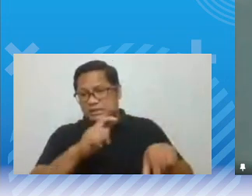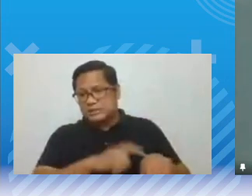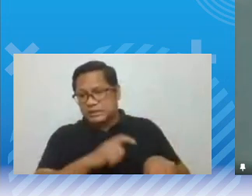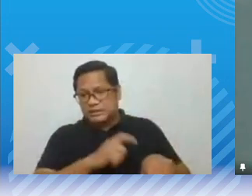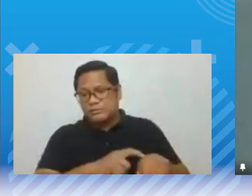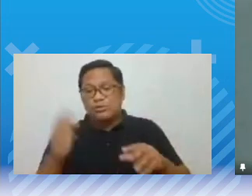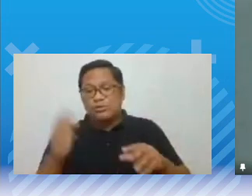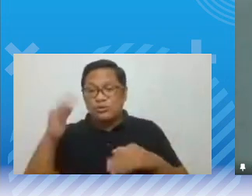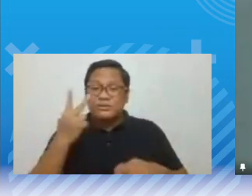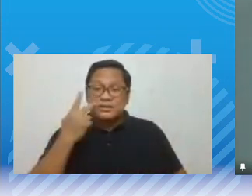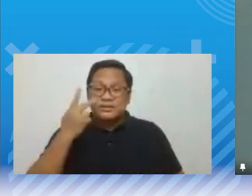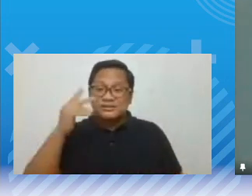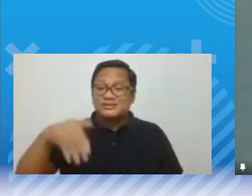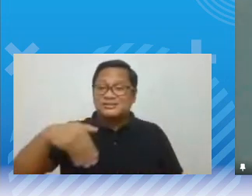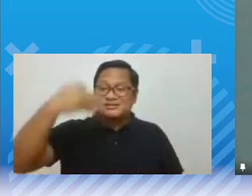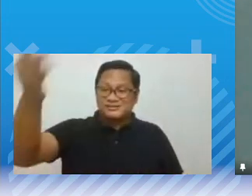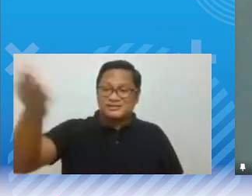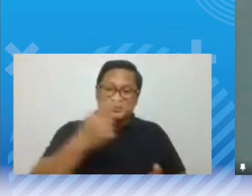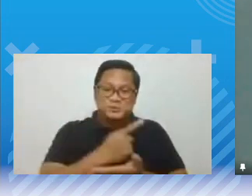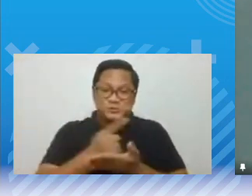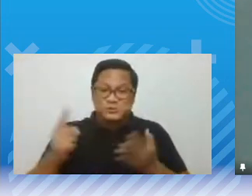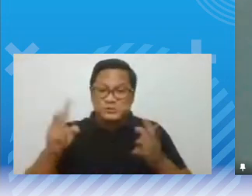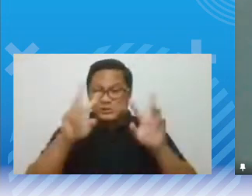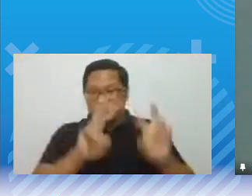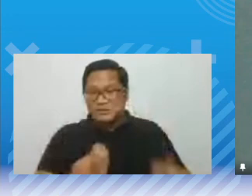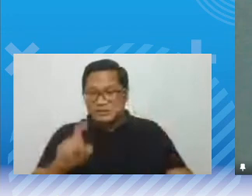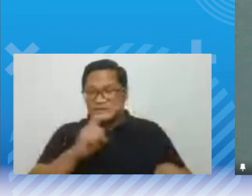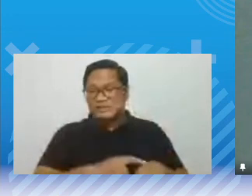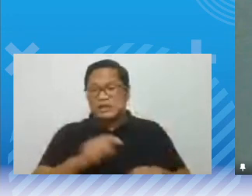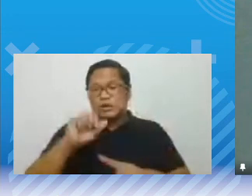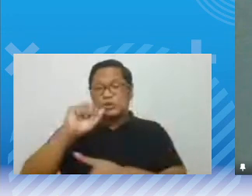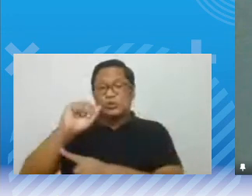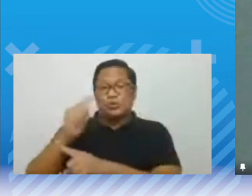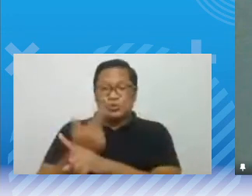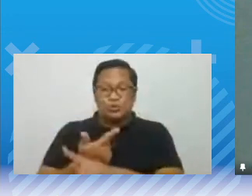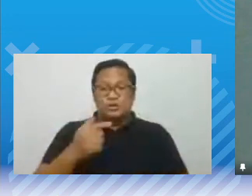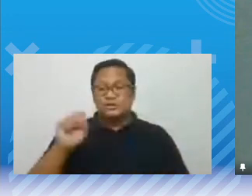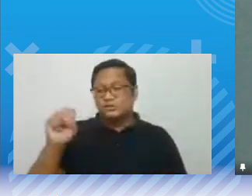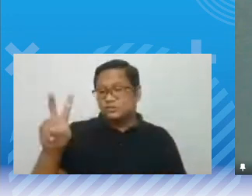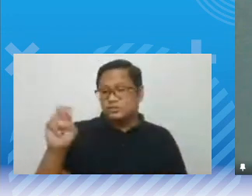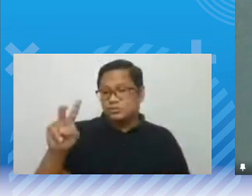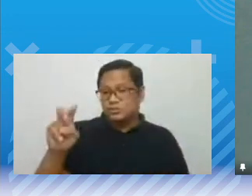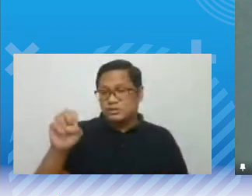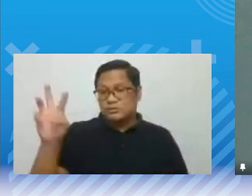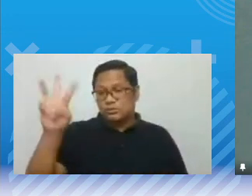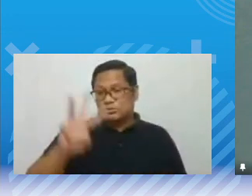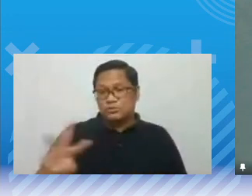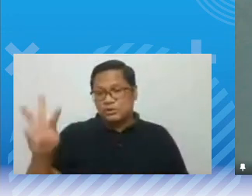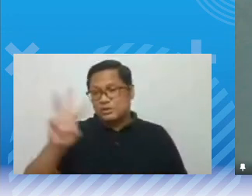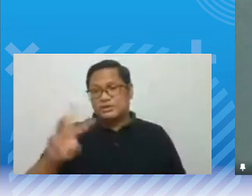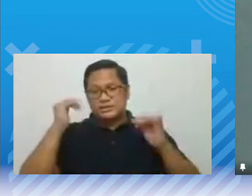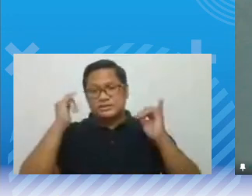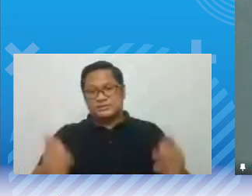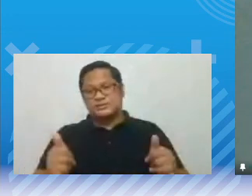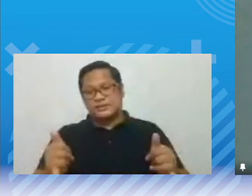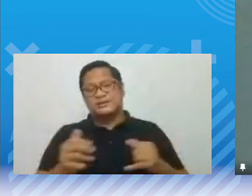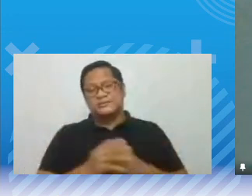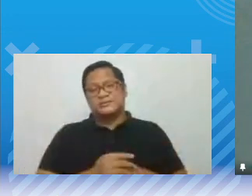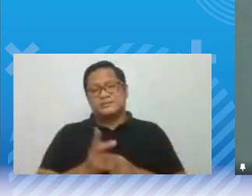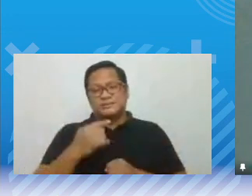Research O'Clock on August 12 po. August 12, Wednesday pa rin po. Same time po tayo, 9 a.m. with the